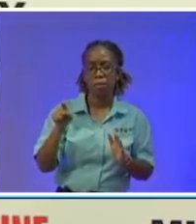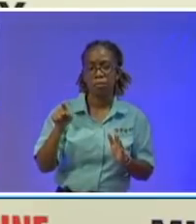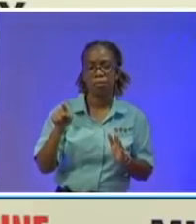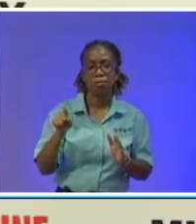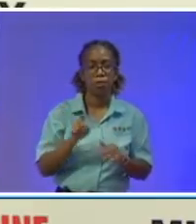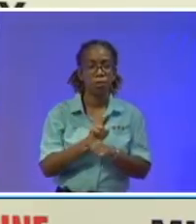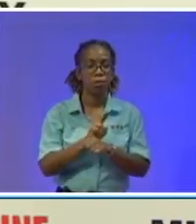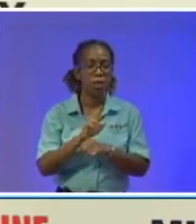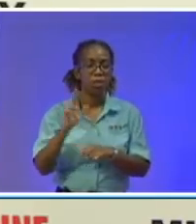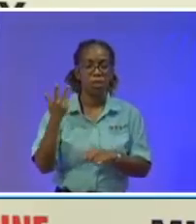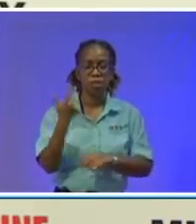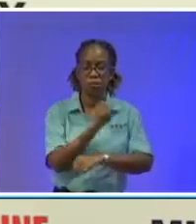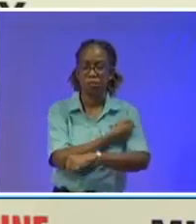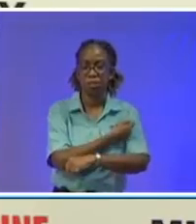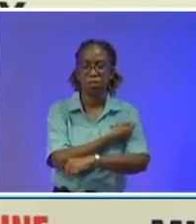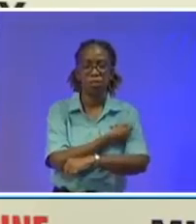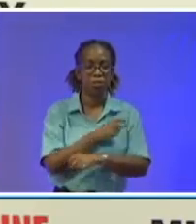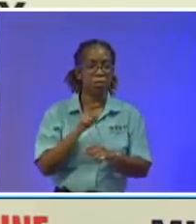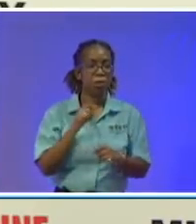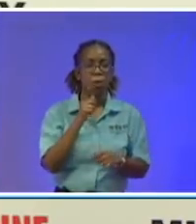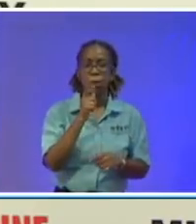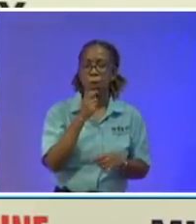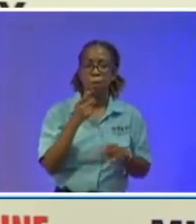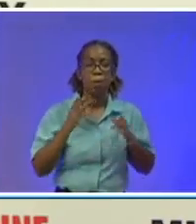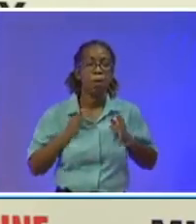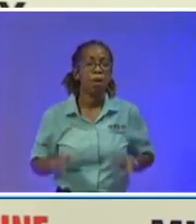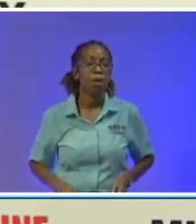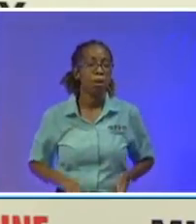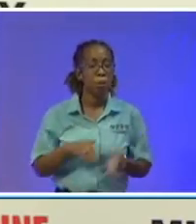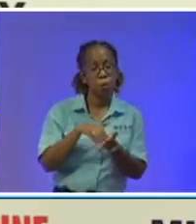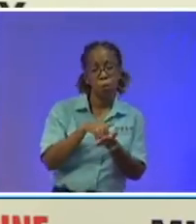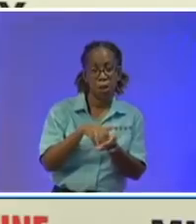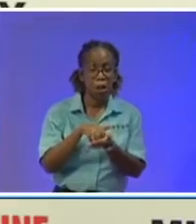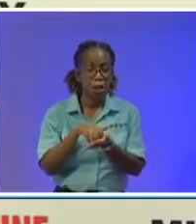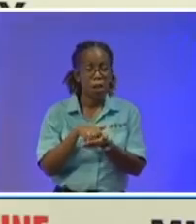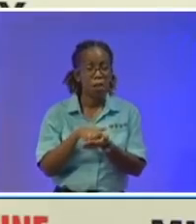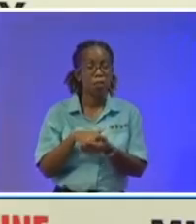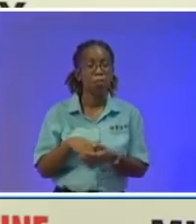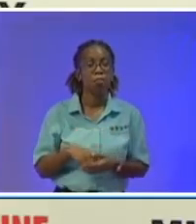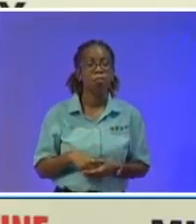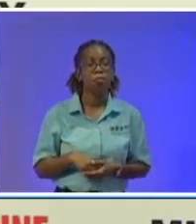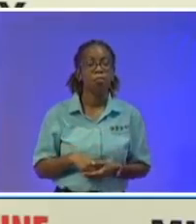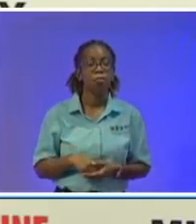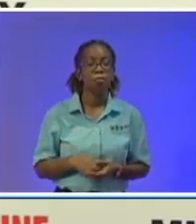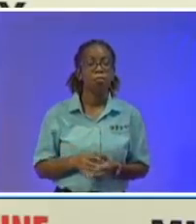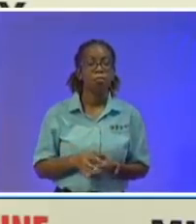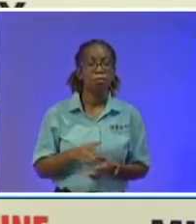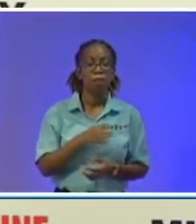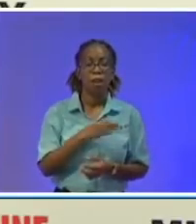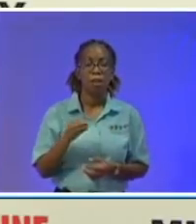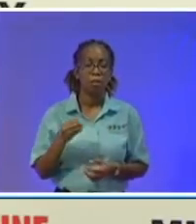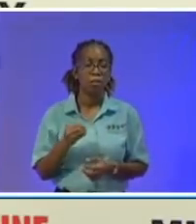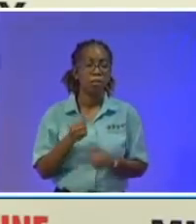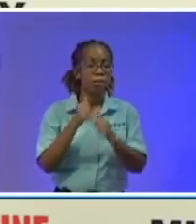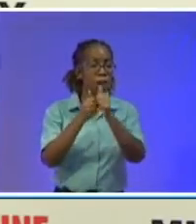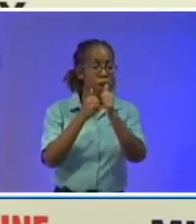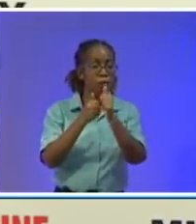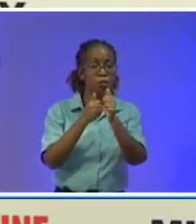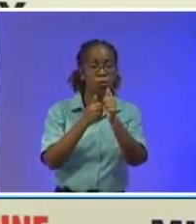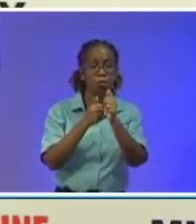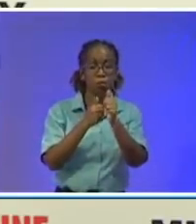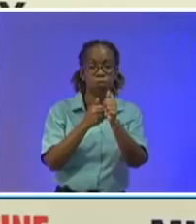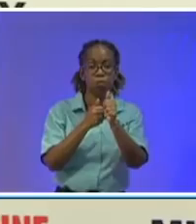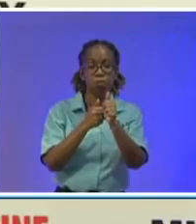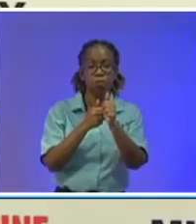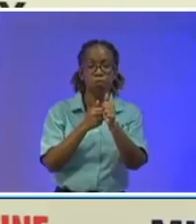getting it up to the point it was expiring. We have stood always on the back of the recommendations